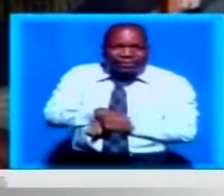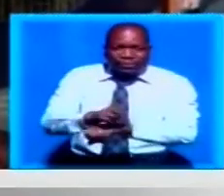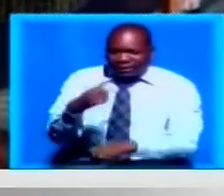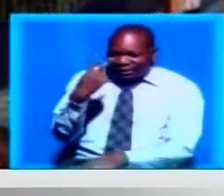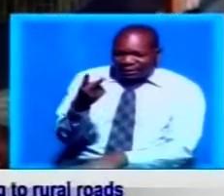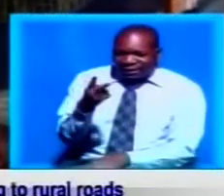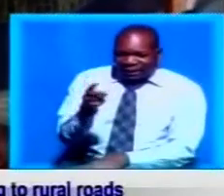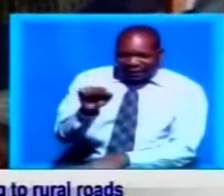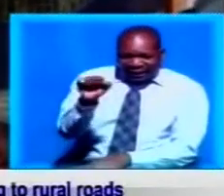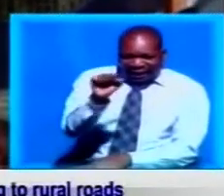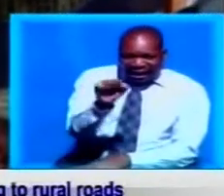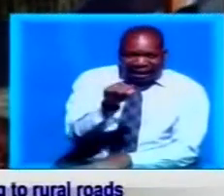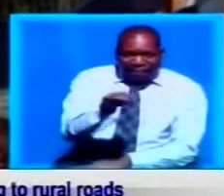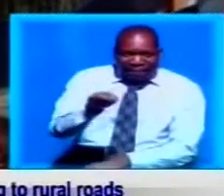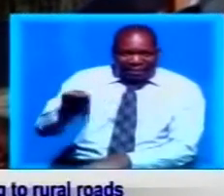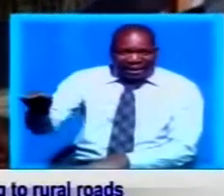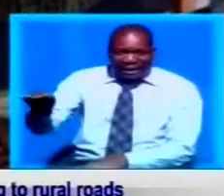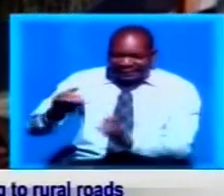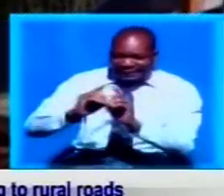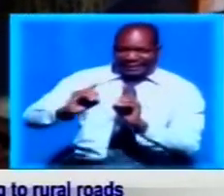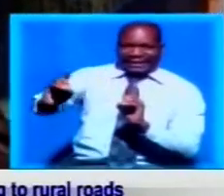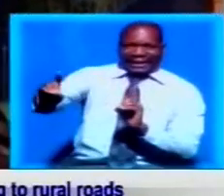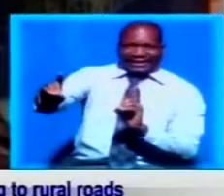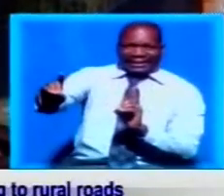car park is situated, the distance?